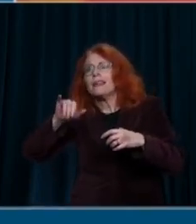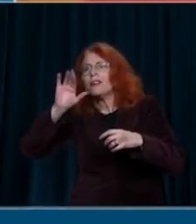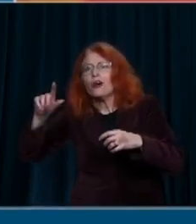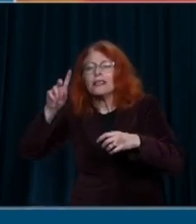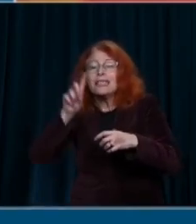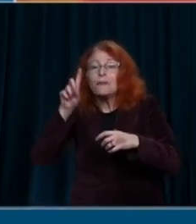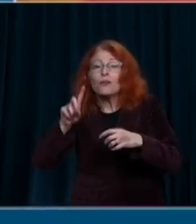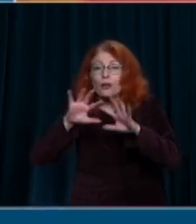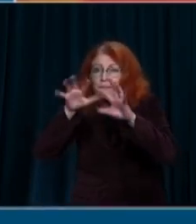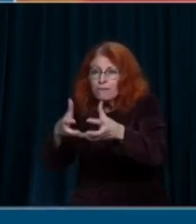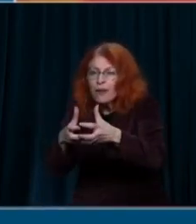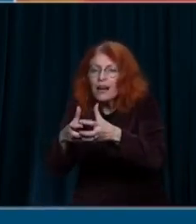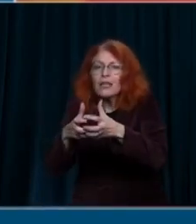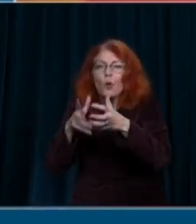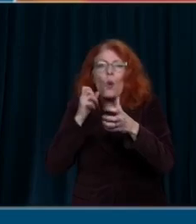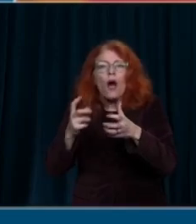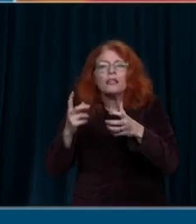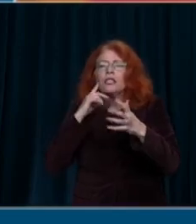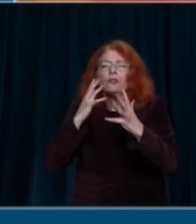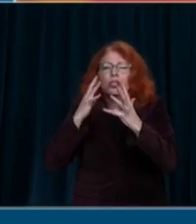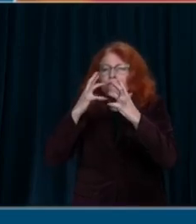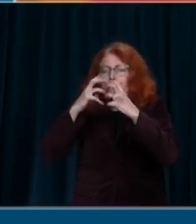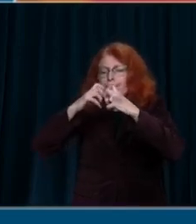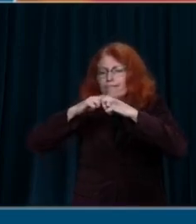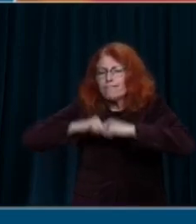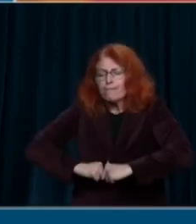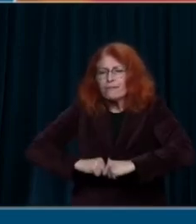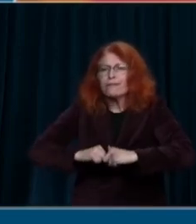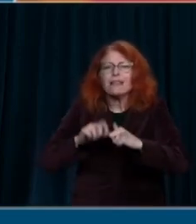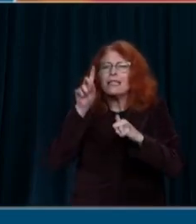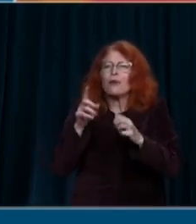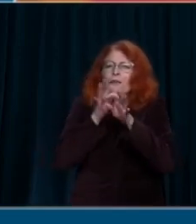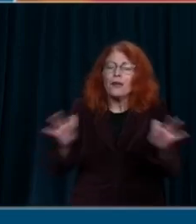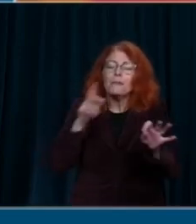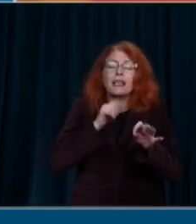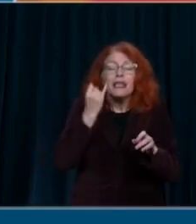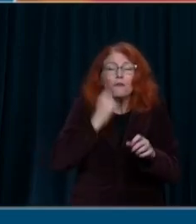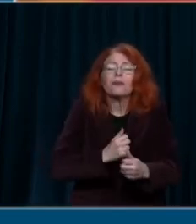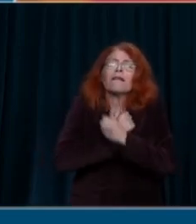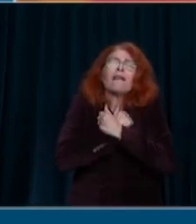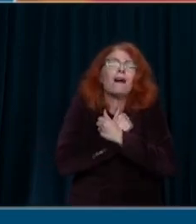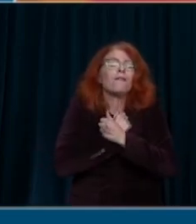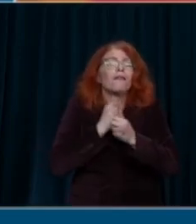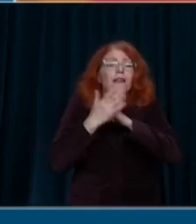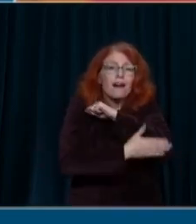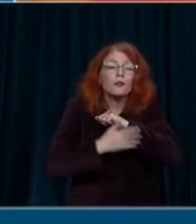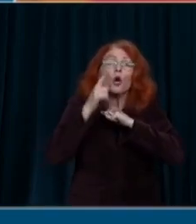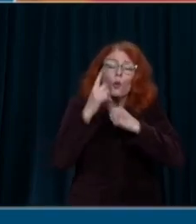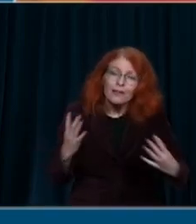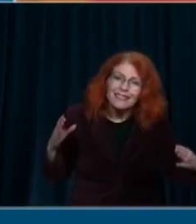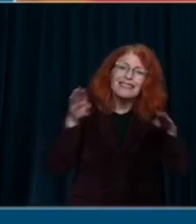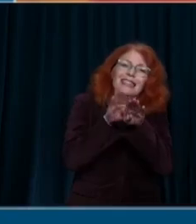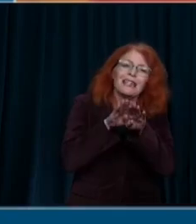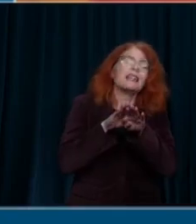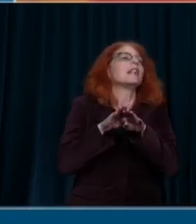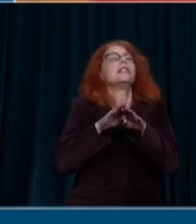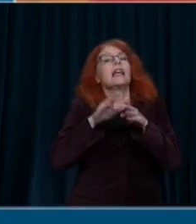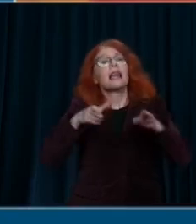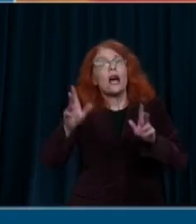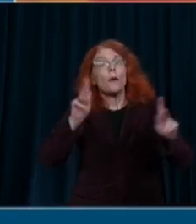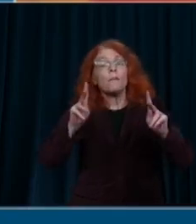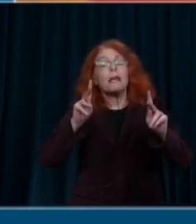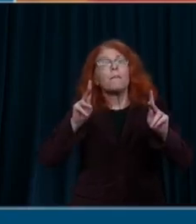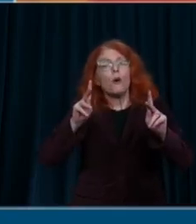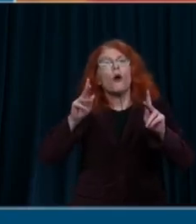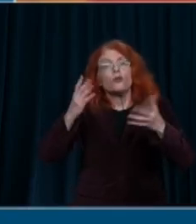that erode the underbelly of American freedom. And if we love our country, if we love this country, we will seal it and allow people to get permission to come in,